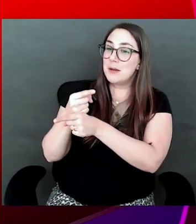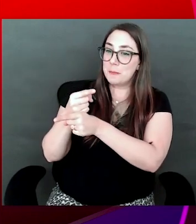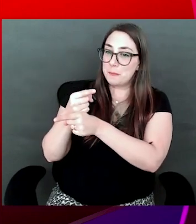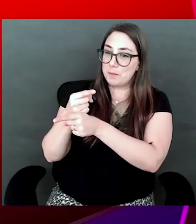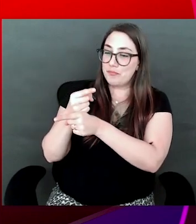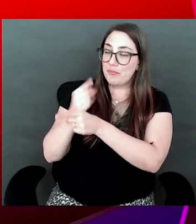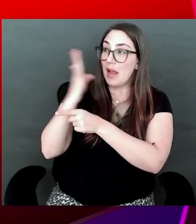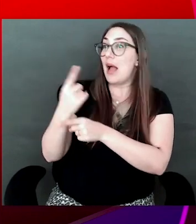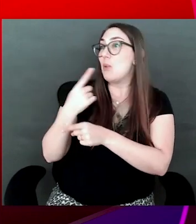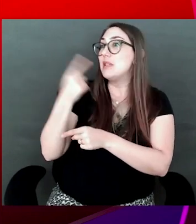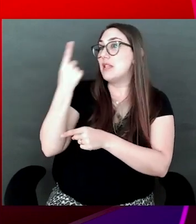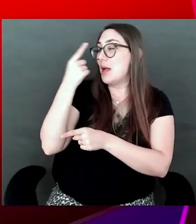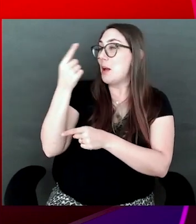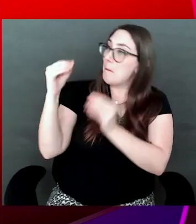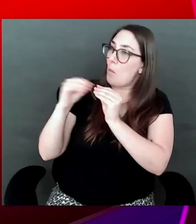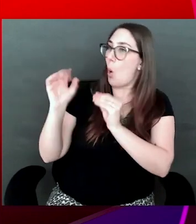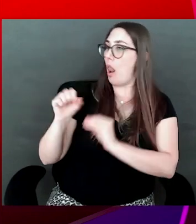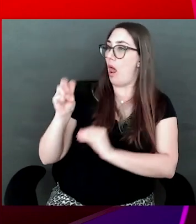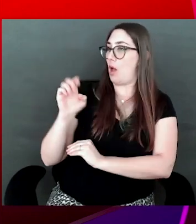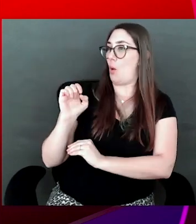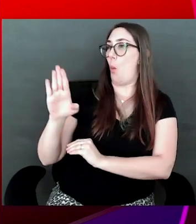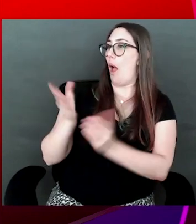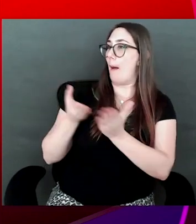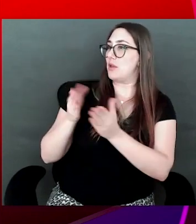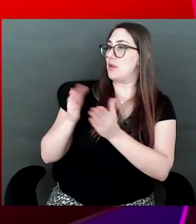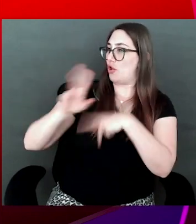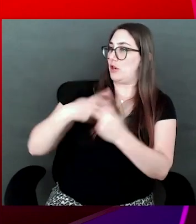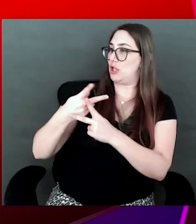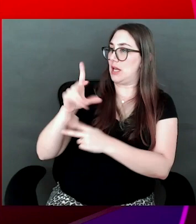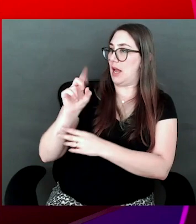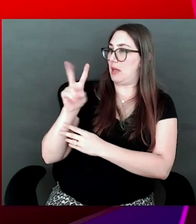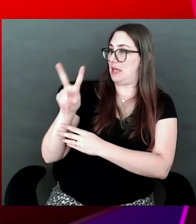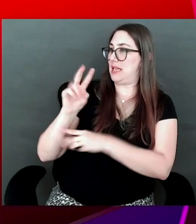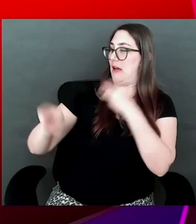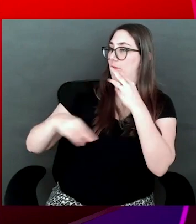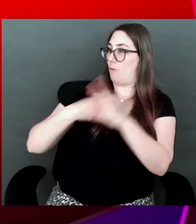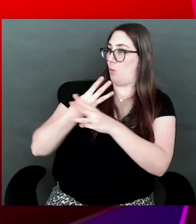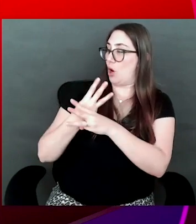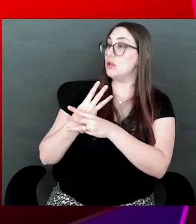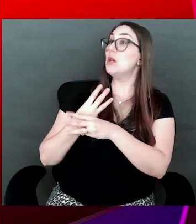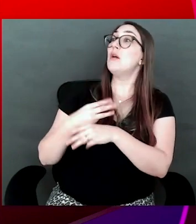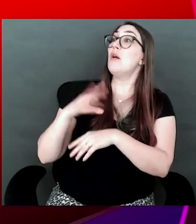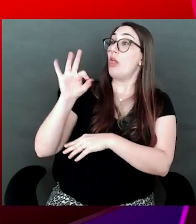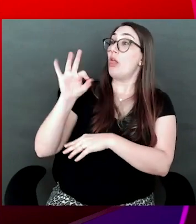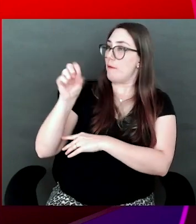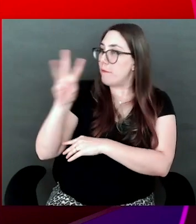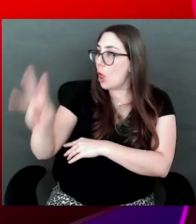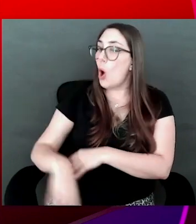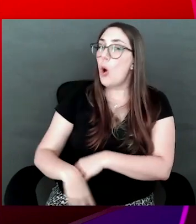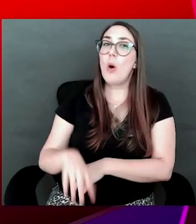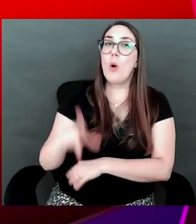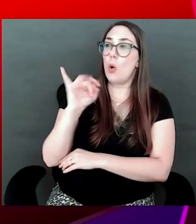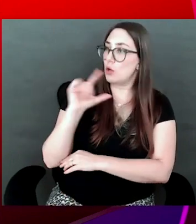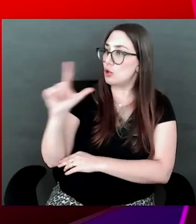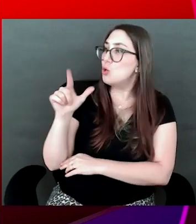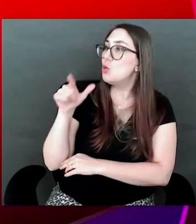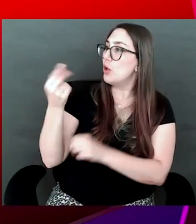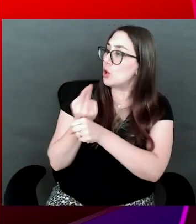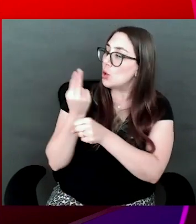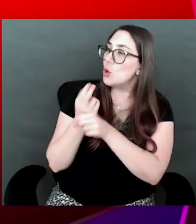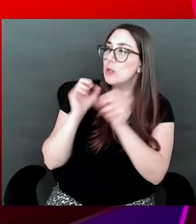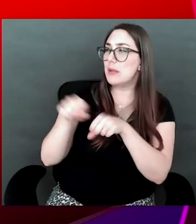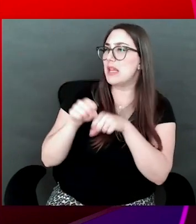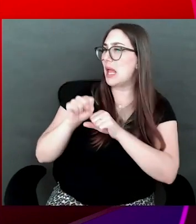web server type dev world, you know, developer flow is and the tooling that you use and being able to, you know, easily